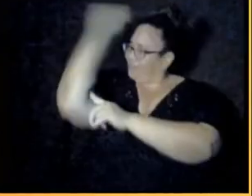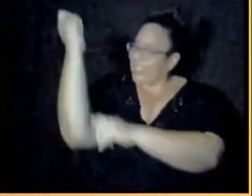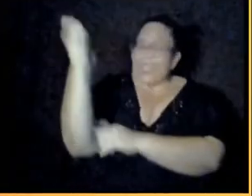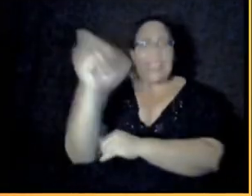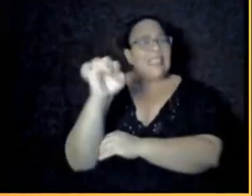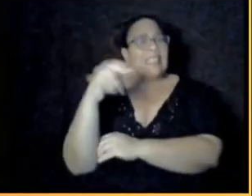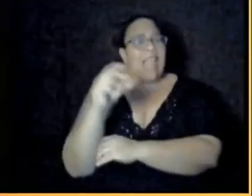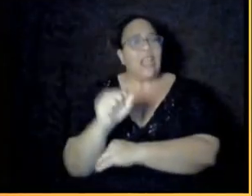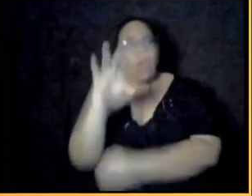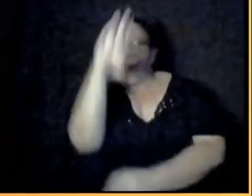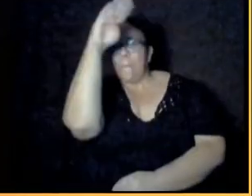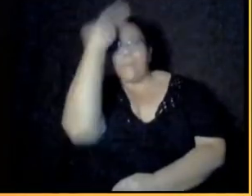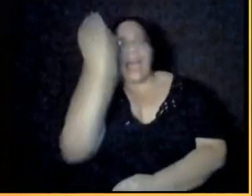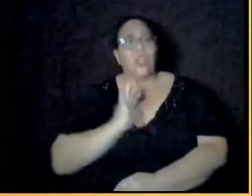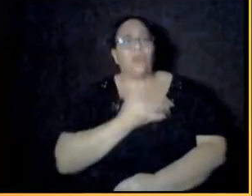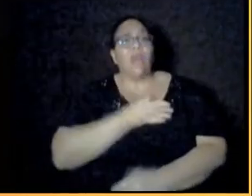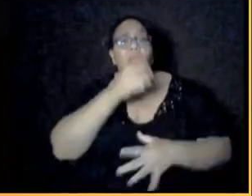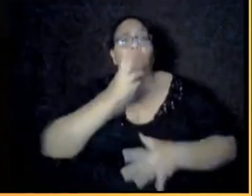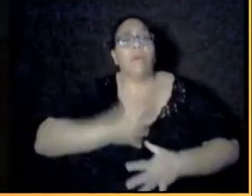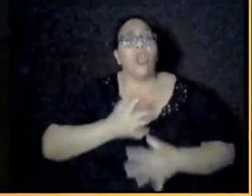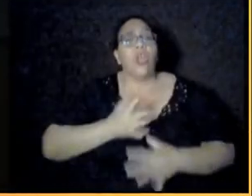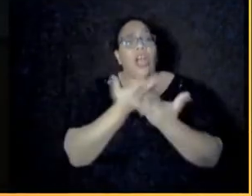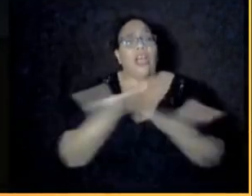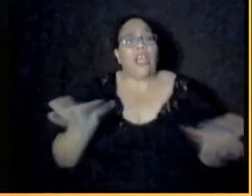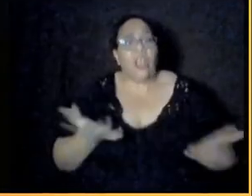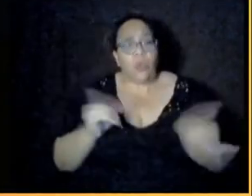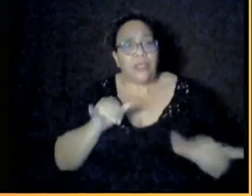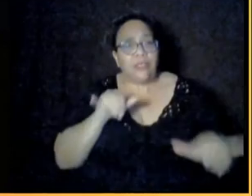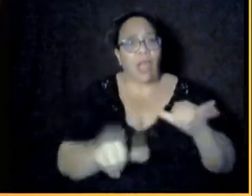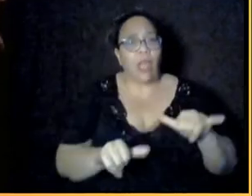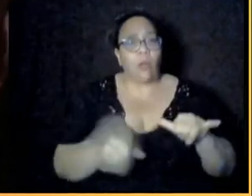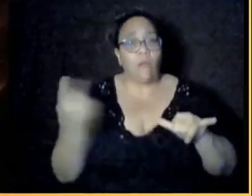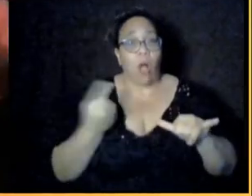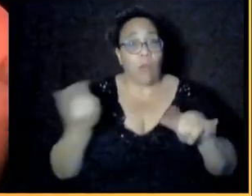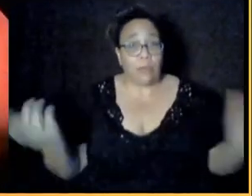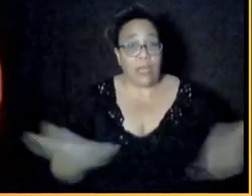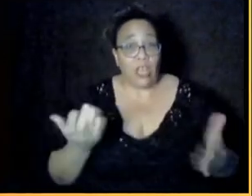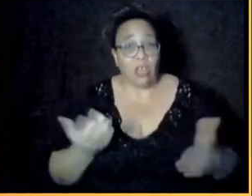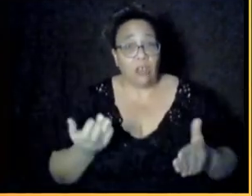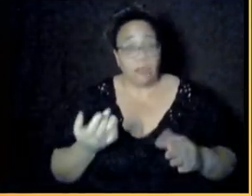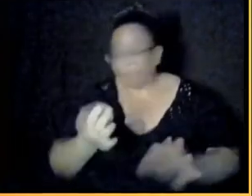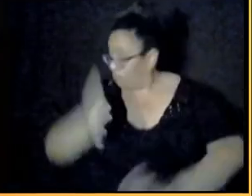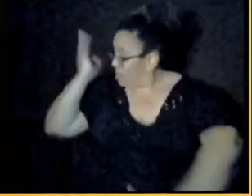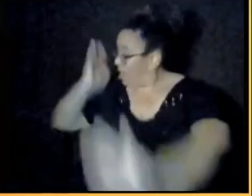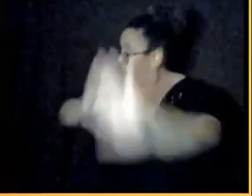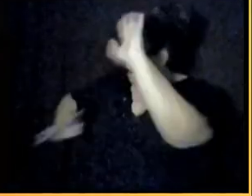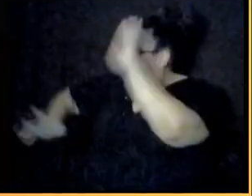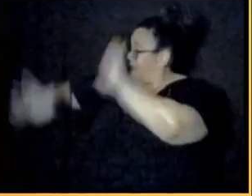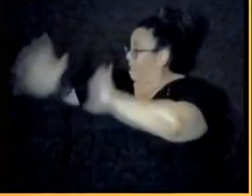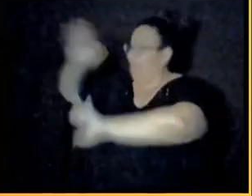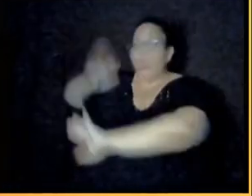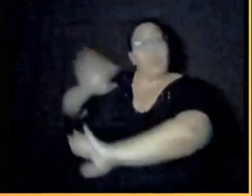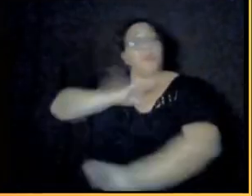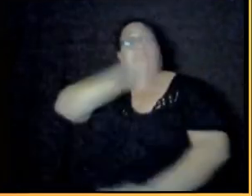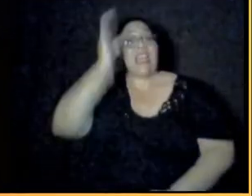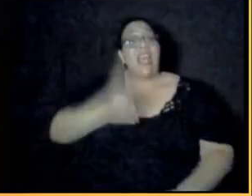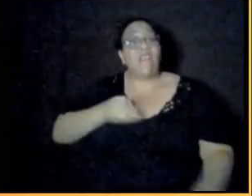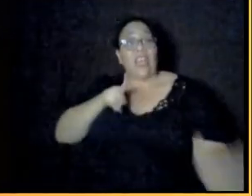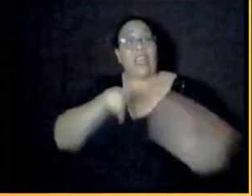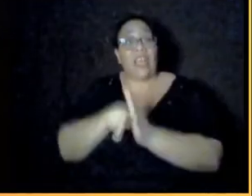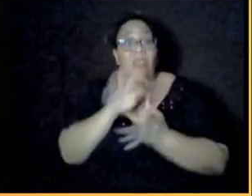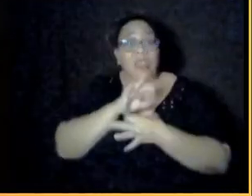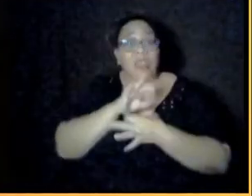stay. We have always been here since the beginning of time. You cannot kill the spirit when the soul